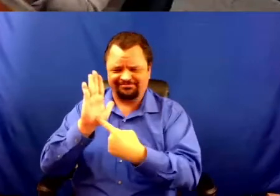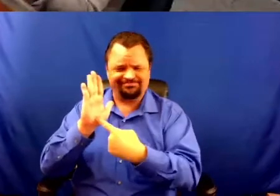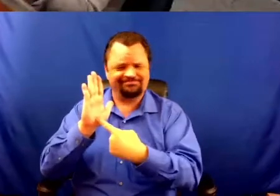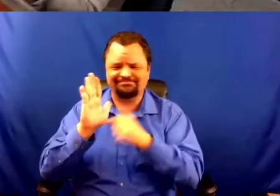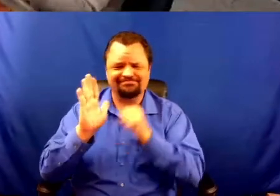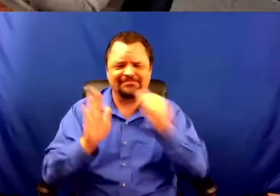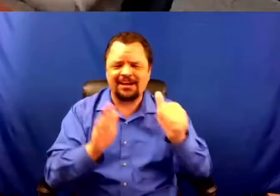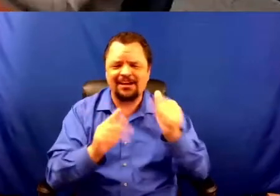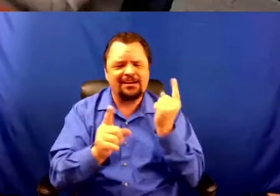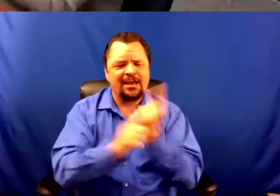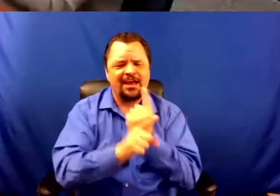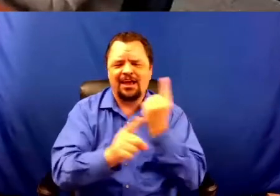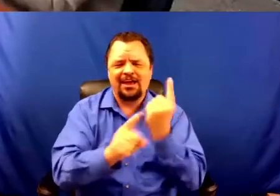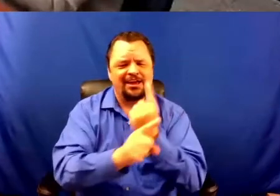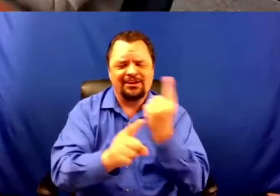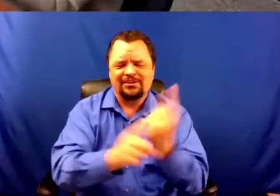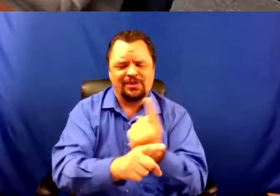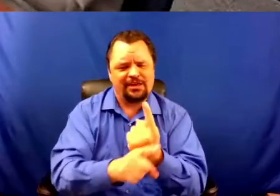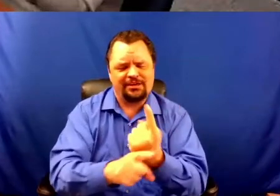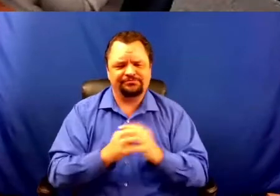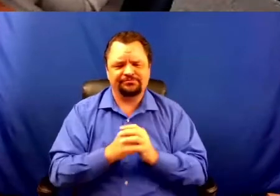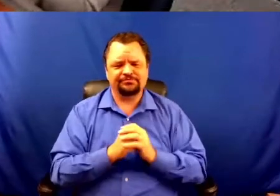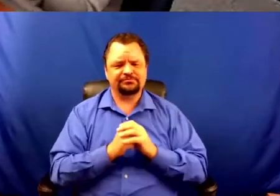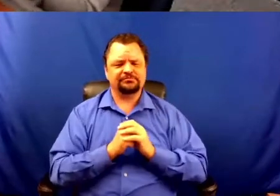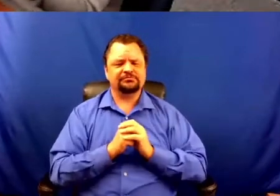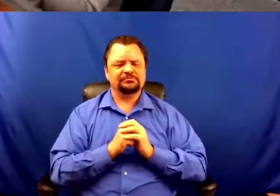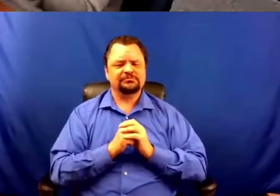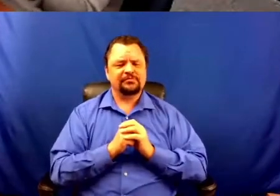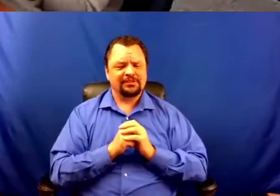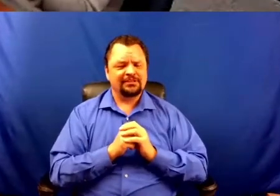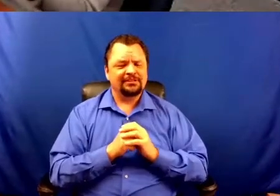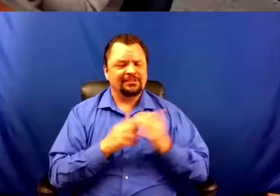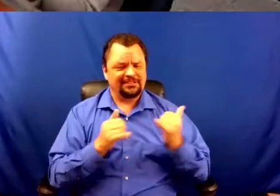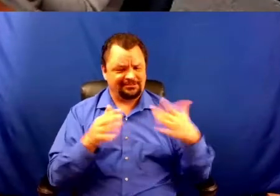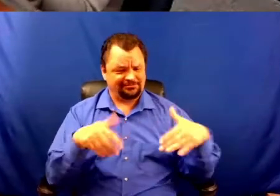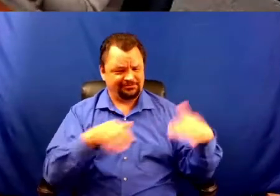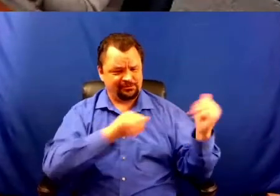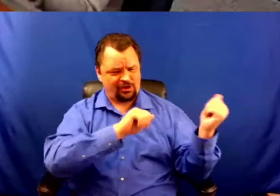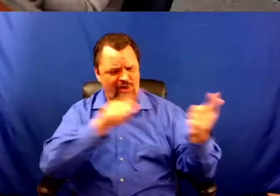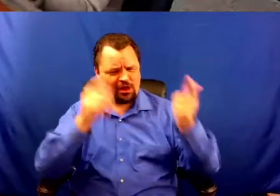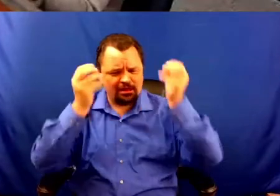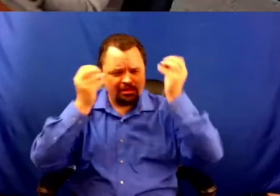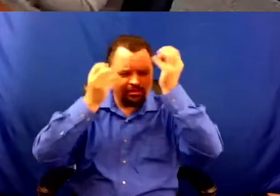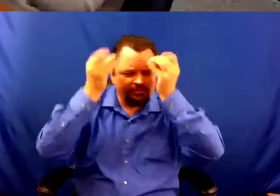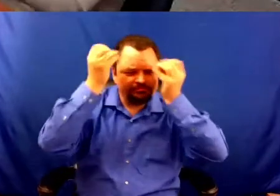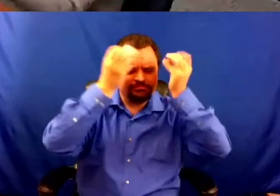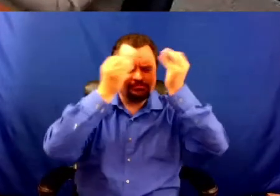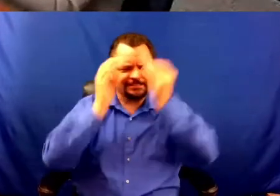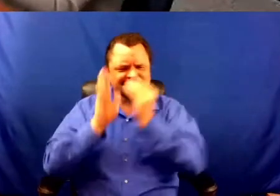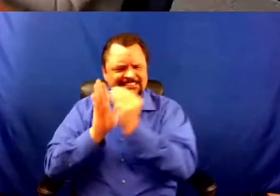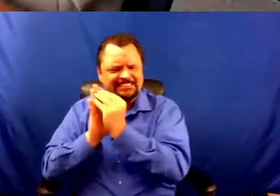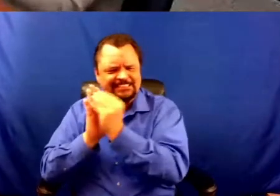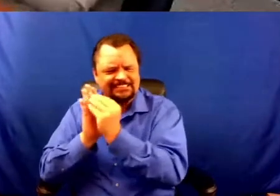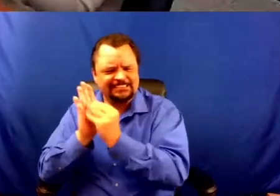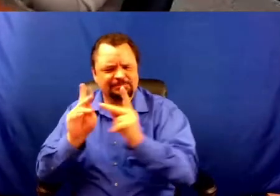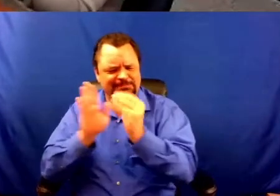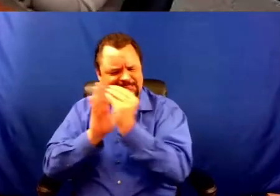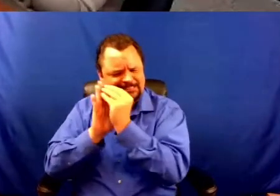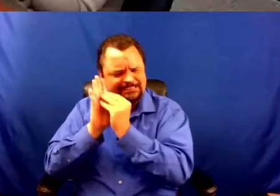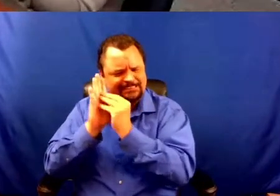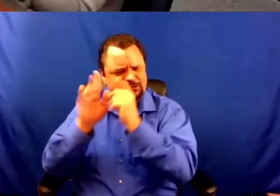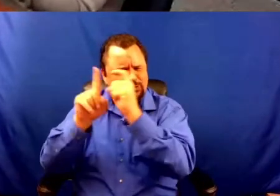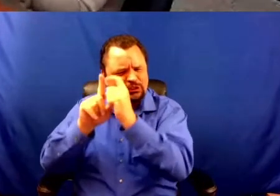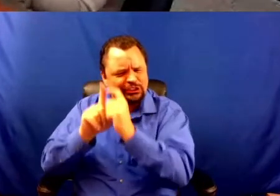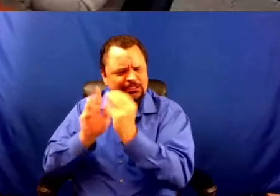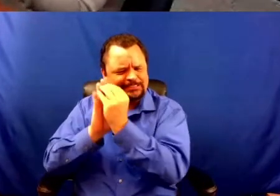the very thoughtful wording that went into a proclamation and a resolution. So I